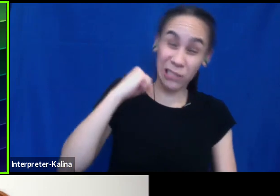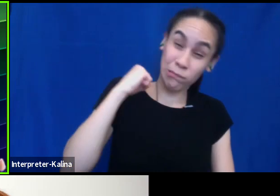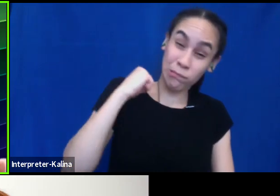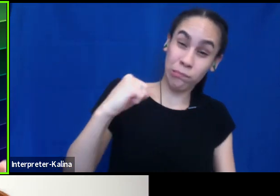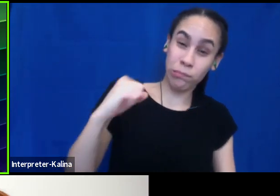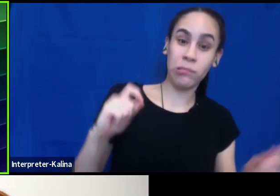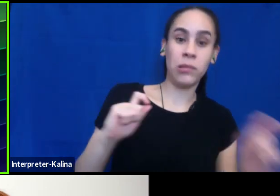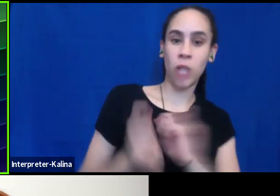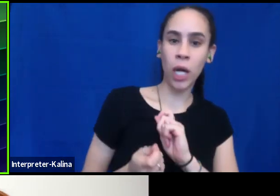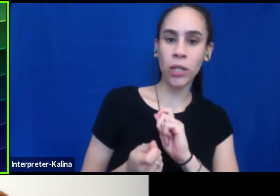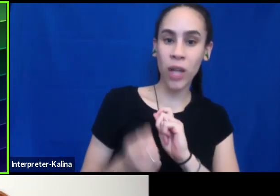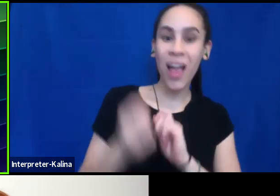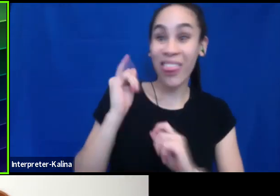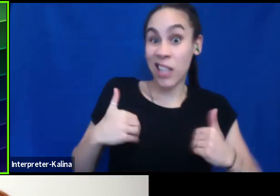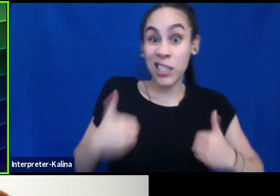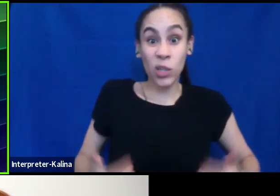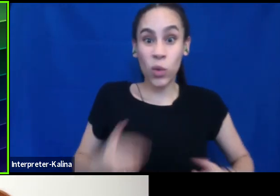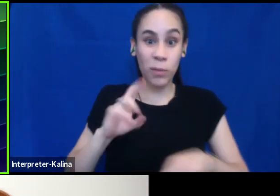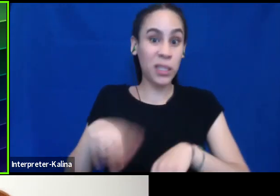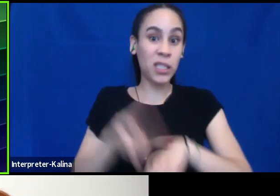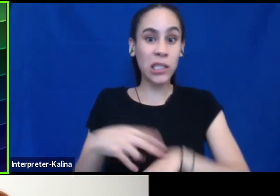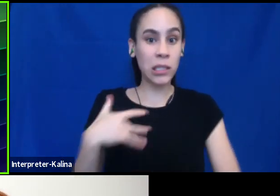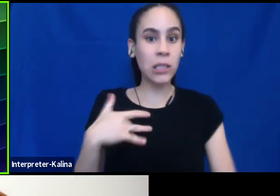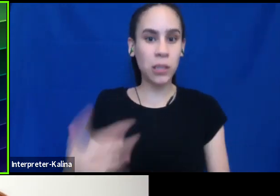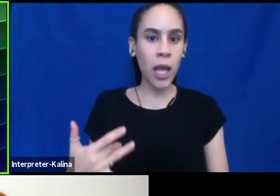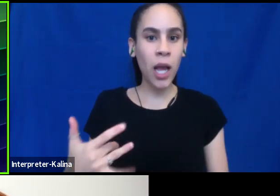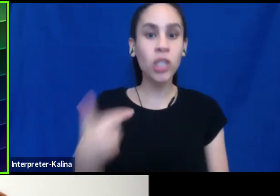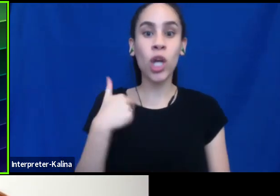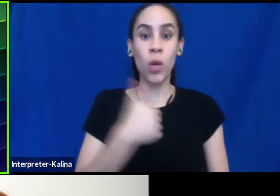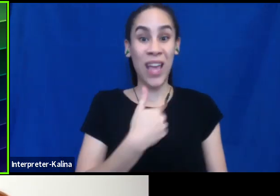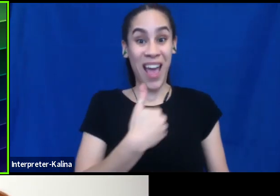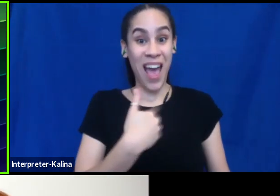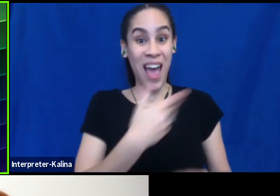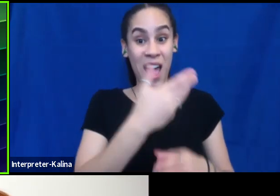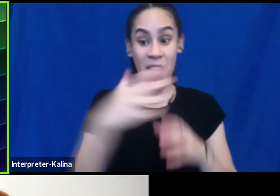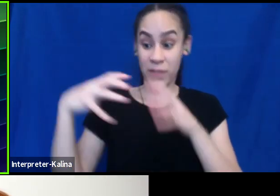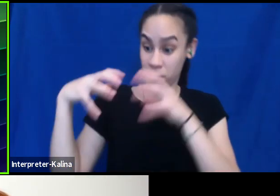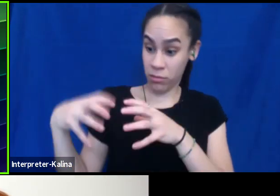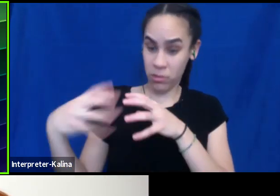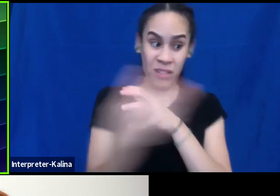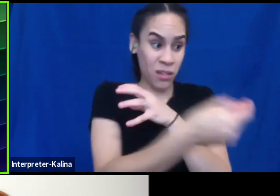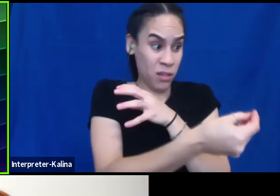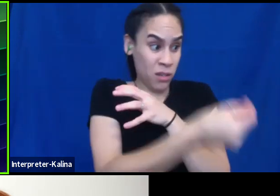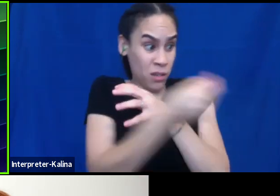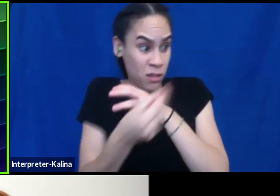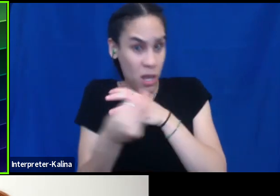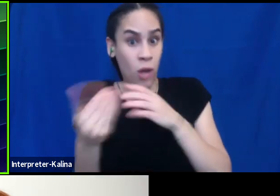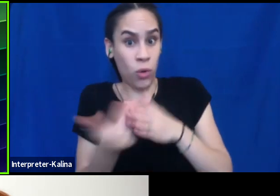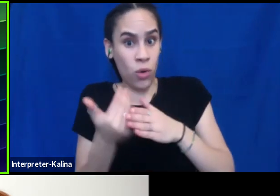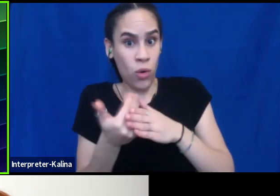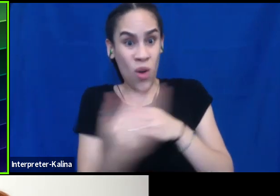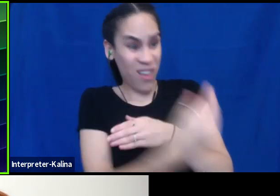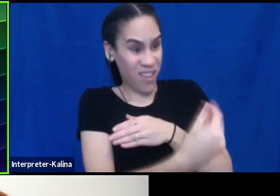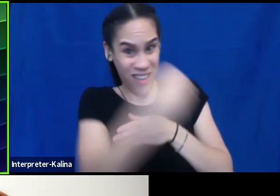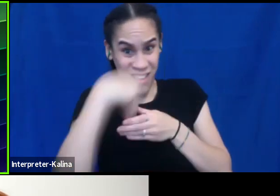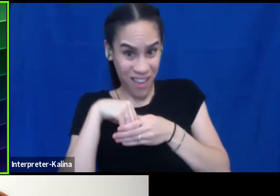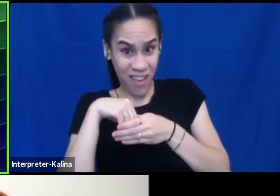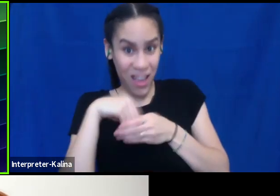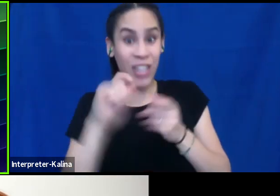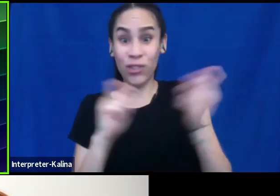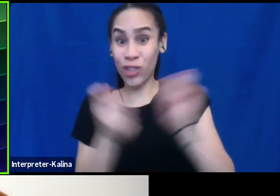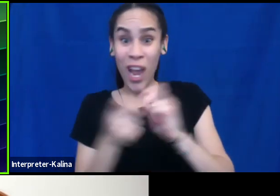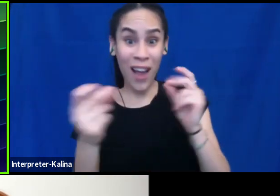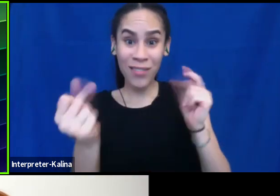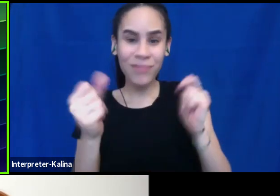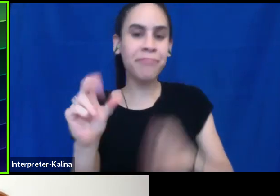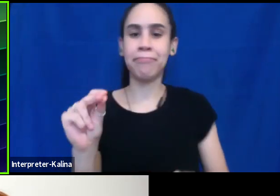that's human nature. So we get a new piece of information and we don't just stick it in our lump of knowledge and change because